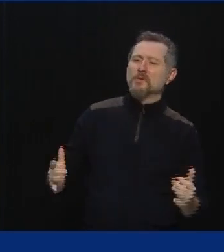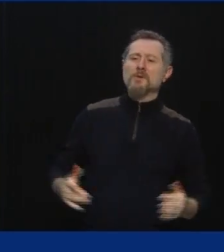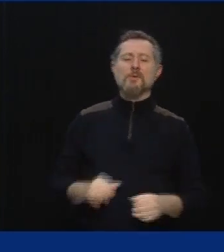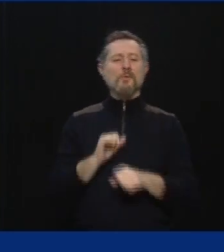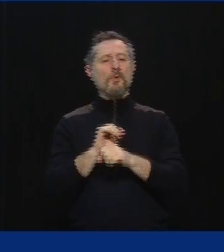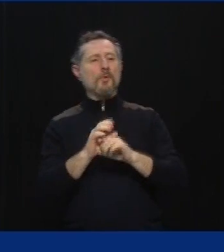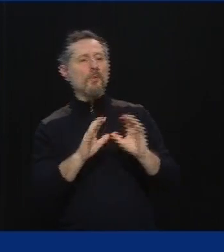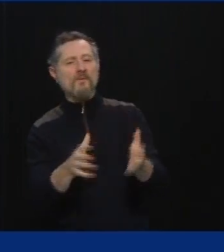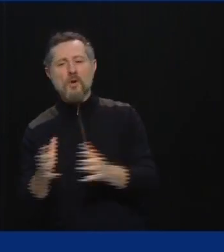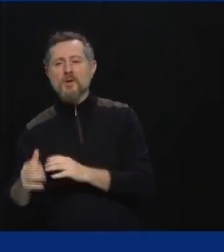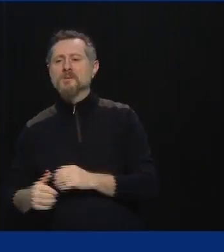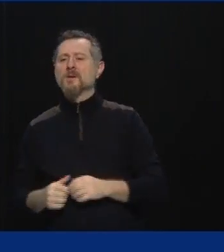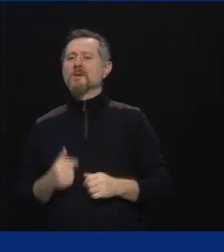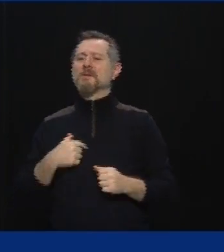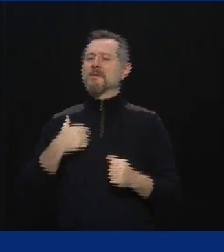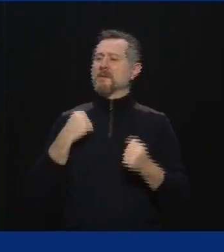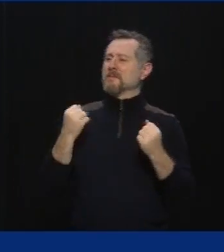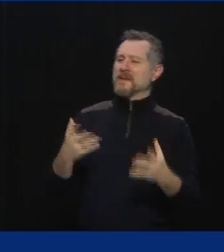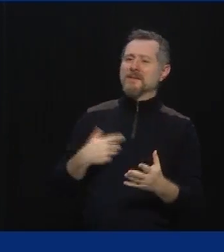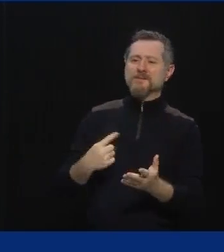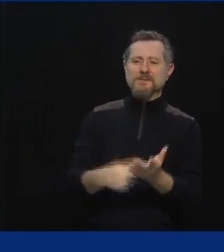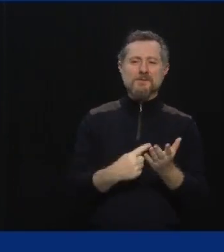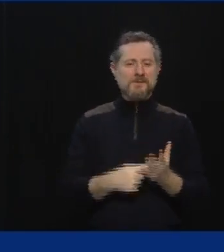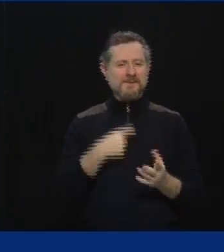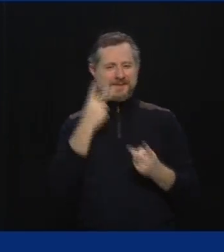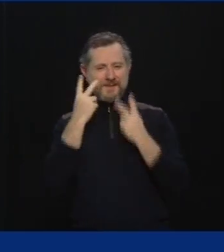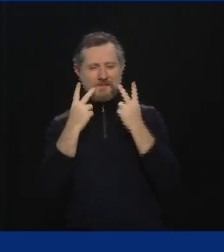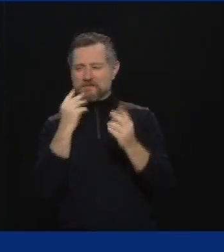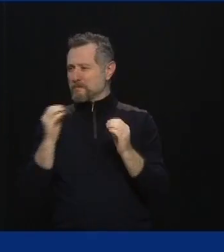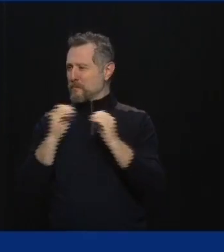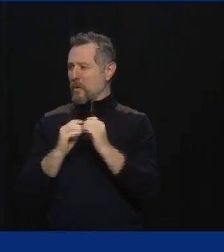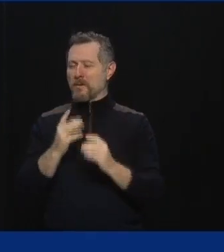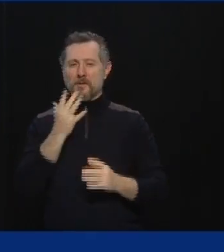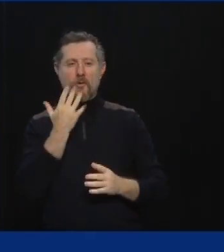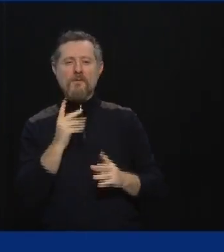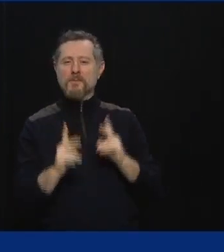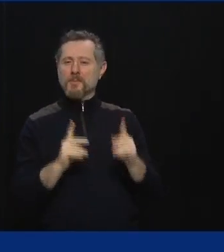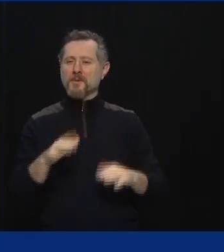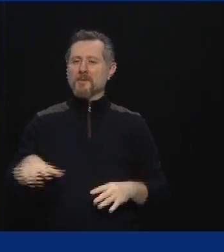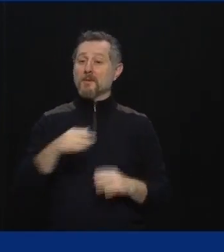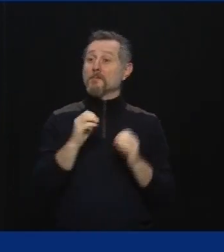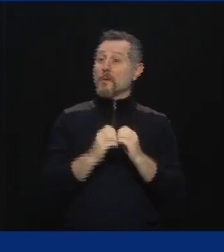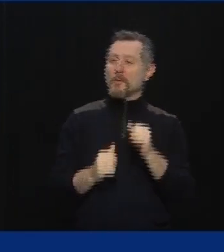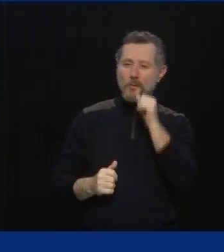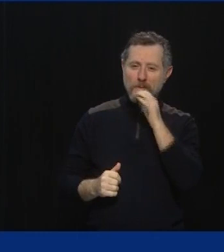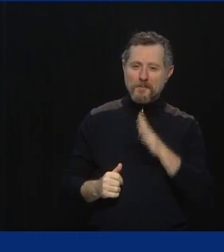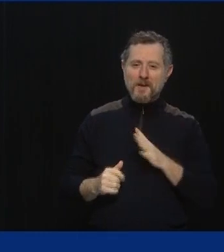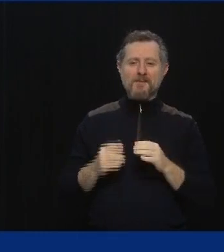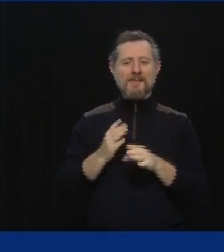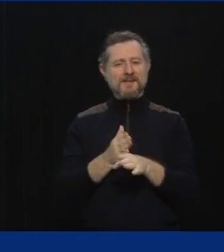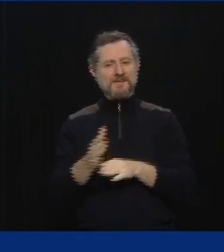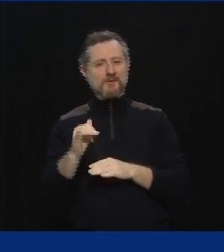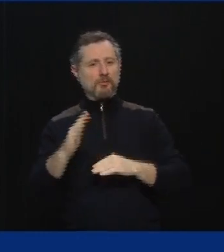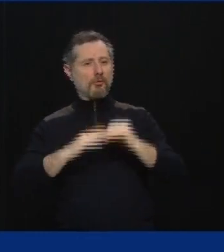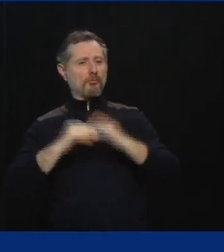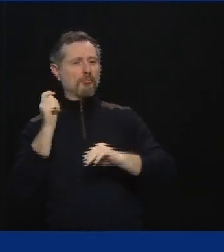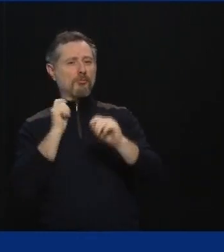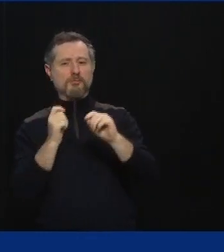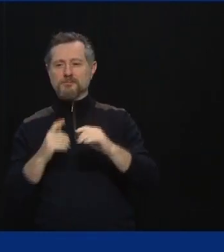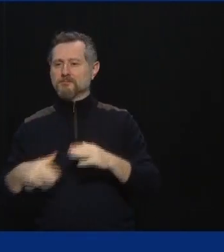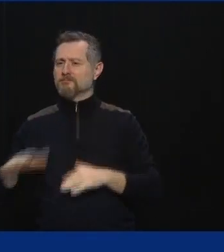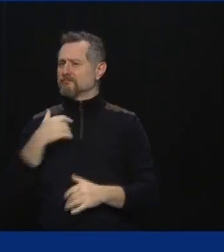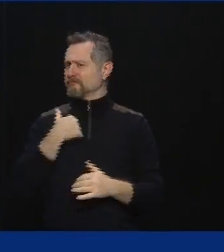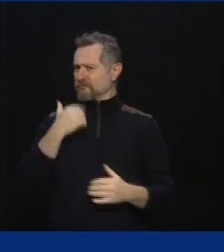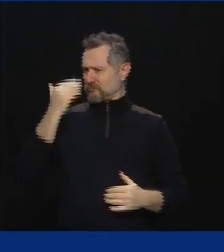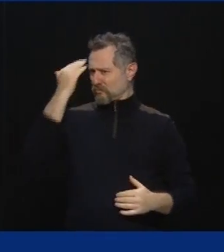have had many conversations about the desire to see more people of color, more women on the work sites, and he understands that and is doing everything. So I